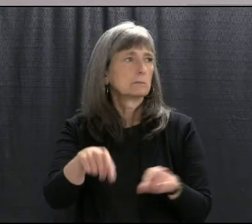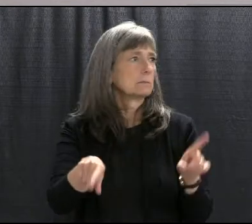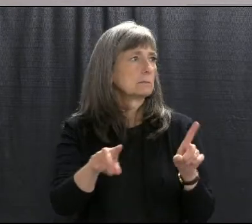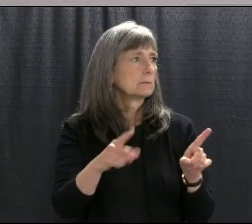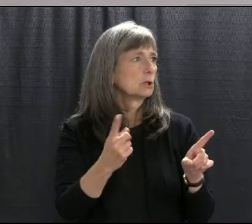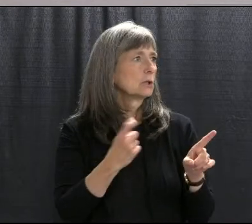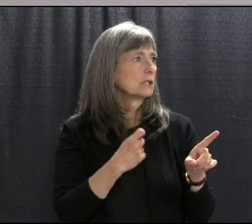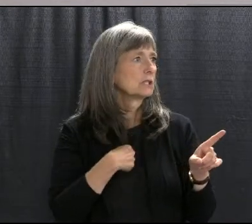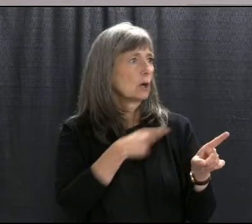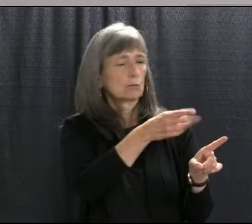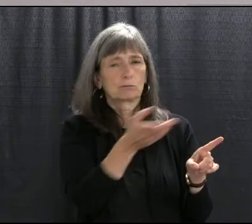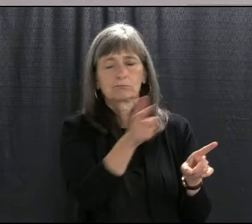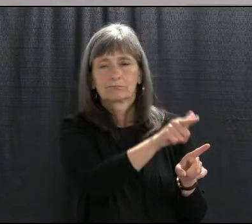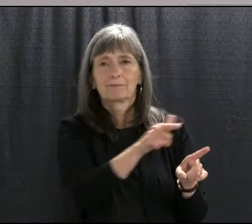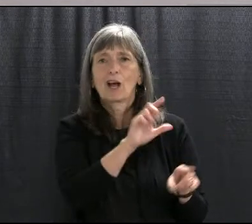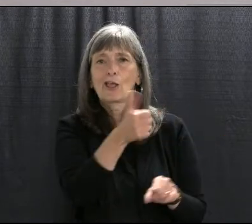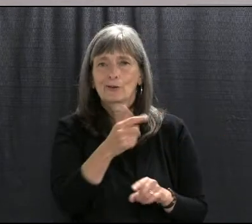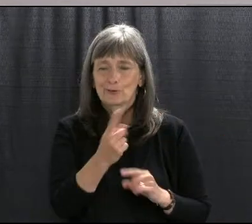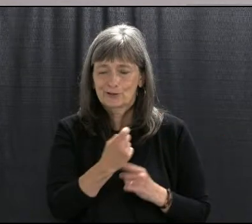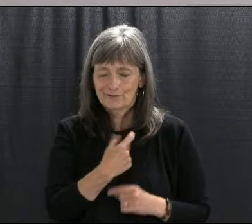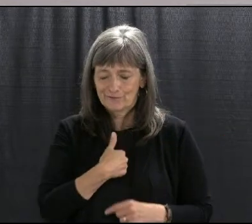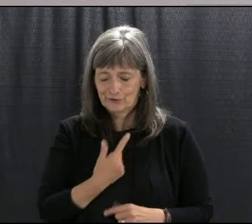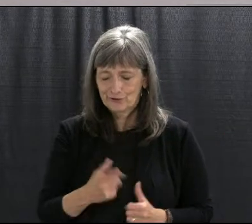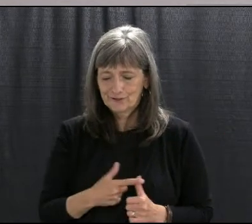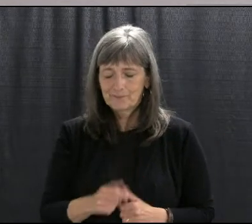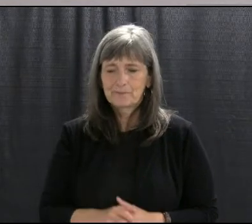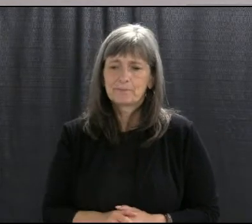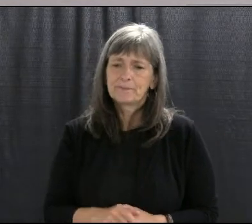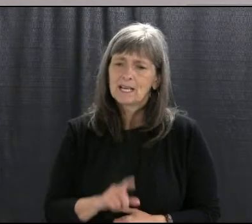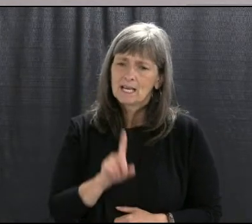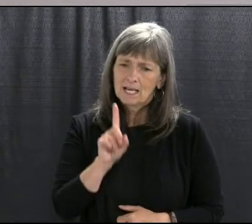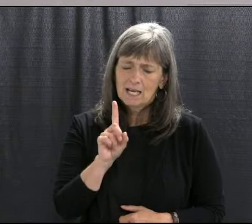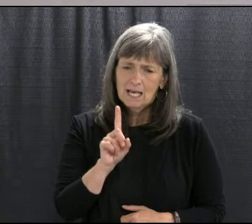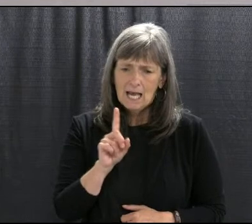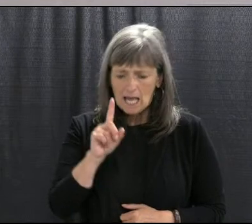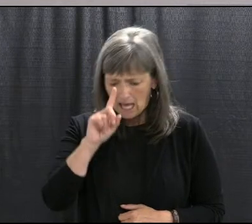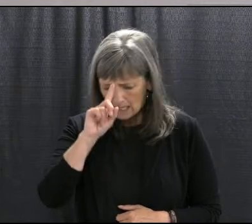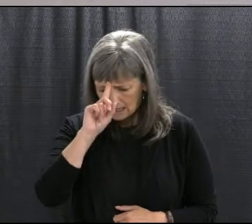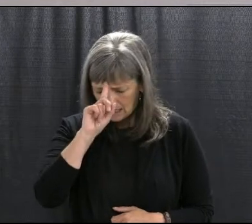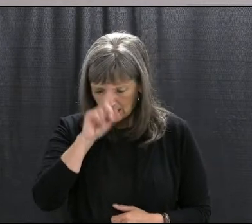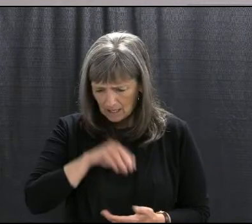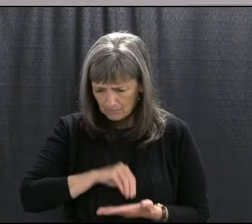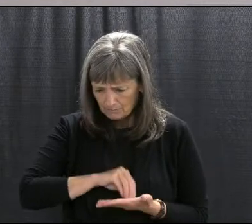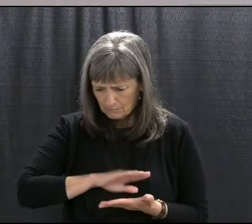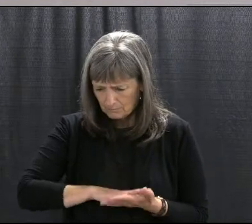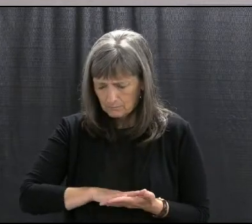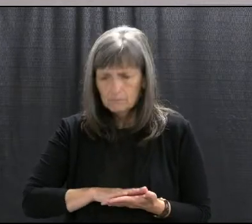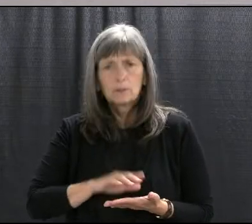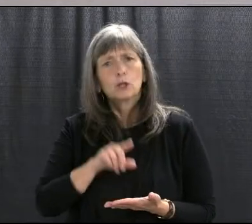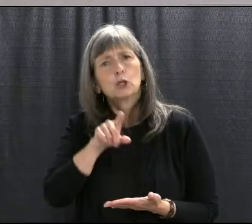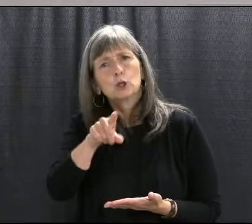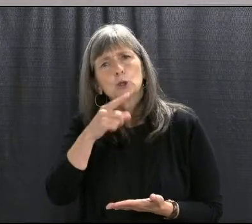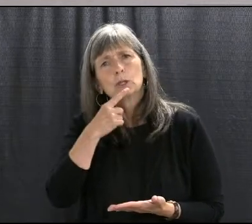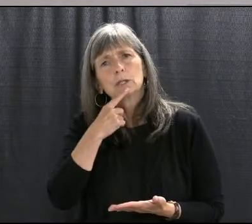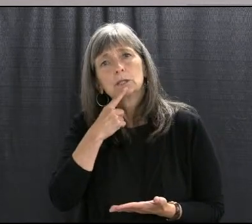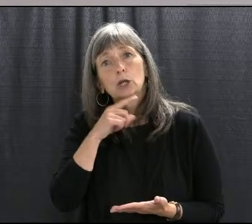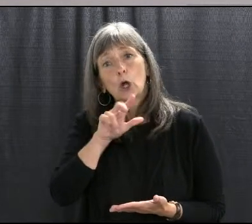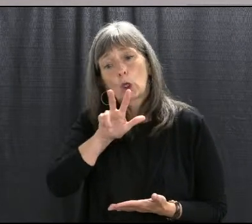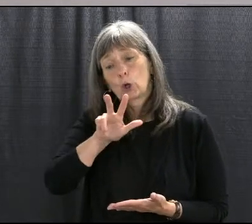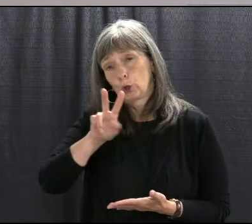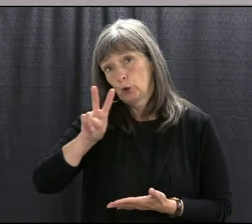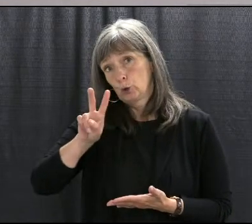your question. Yeah, sorry, no. Correct me if I'm wrong. I believe I jotted down that you said that the bulk of the